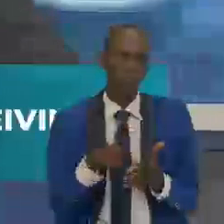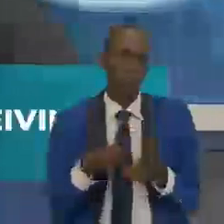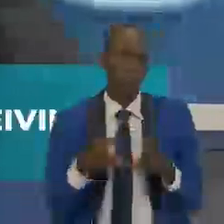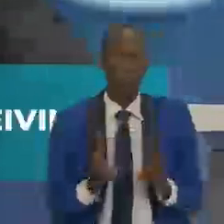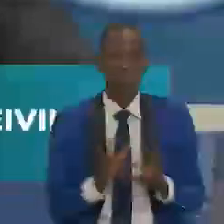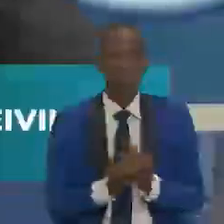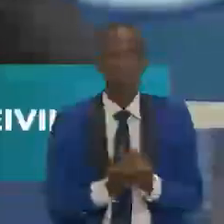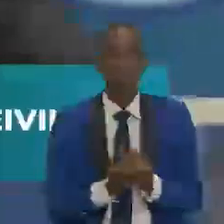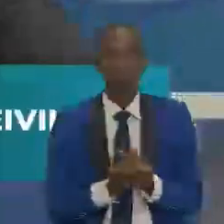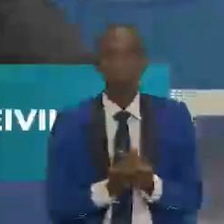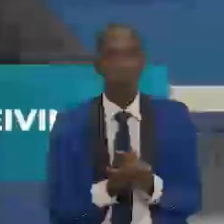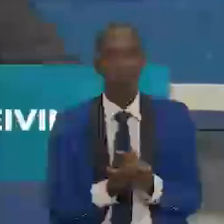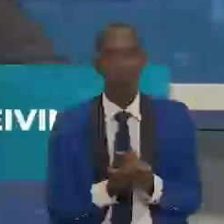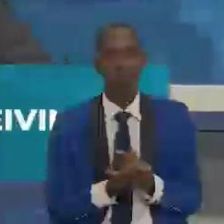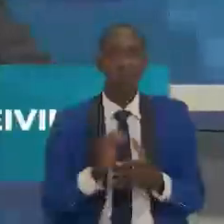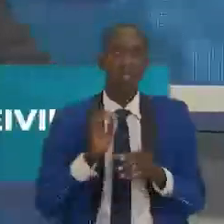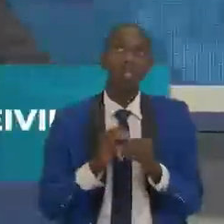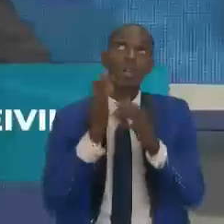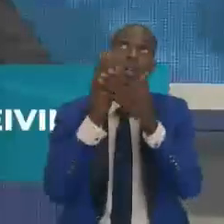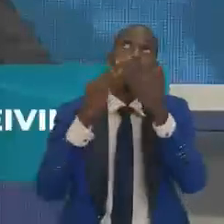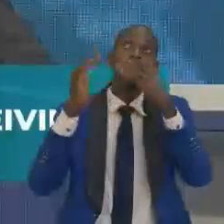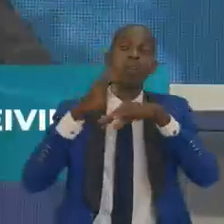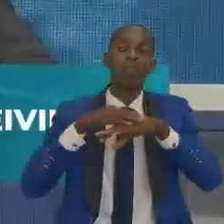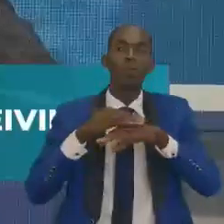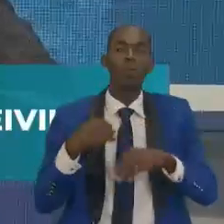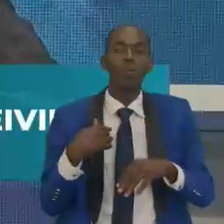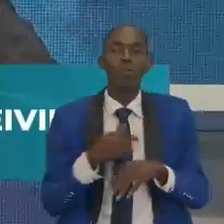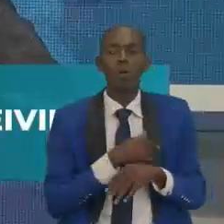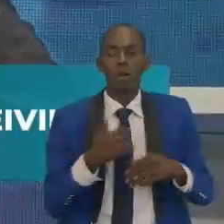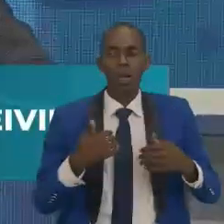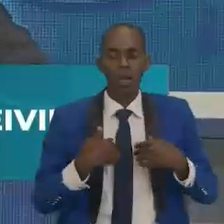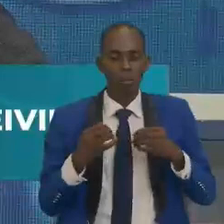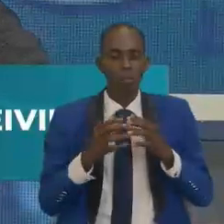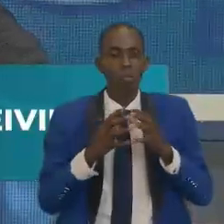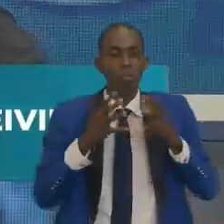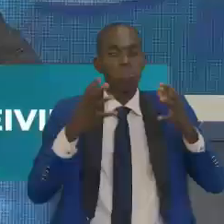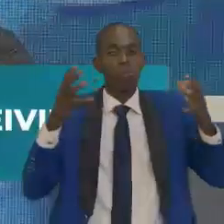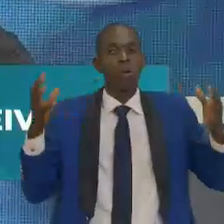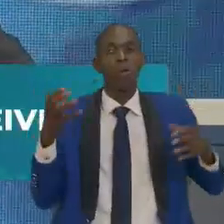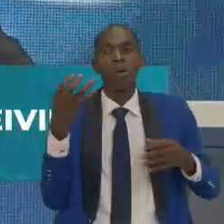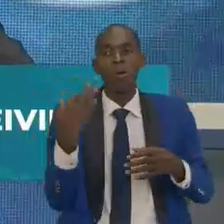In heaven, we have abundance of spare parts of your body.